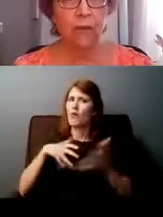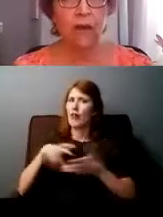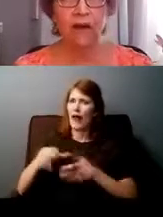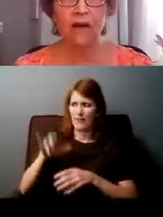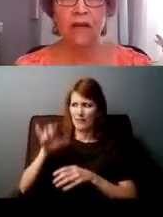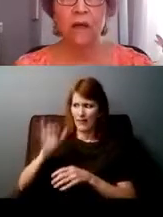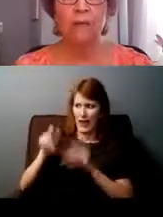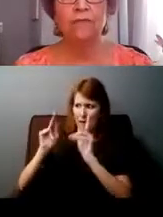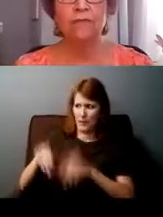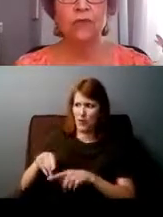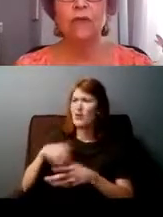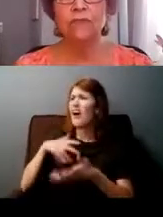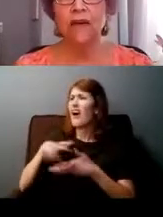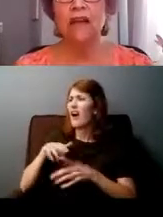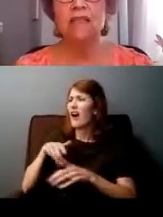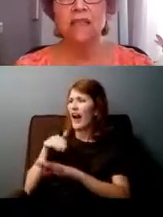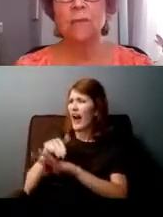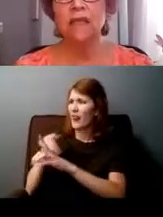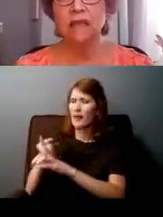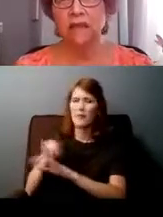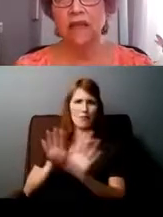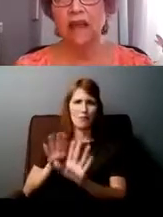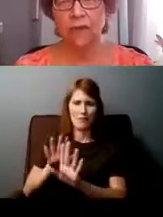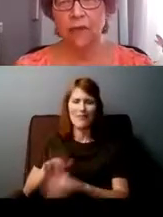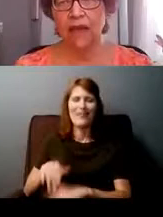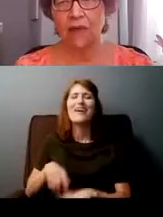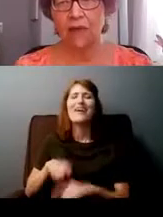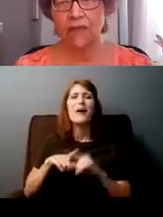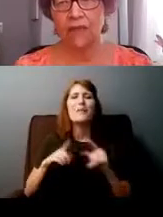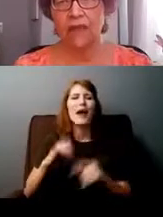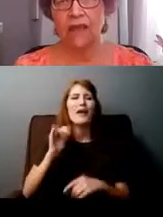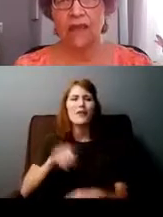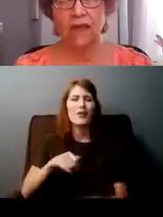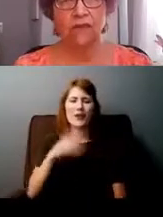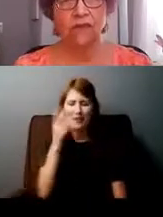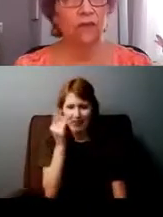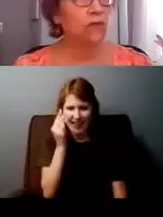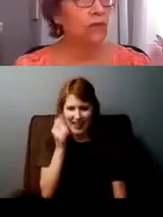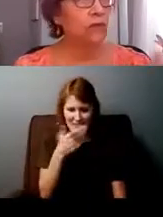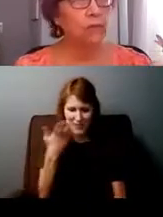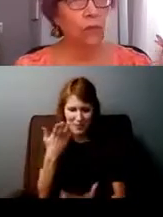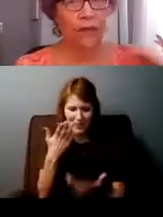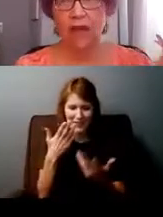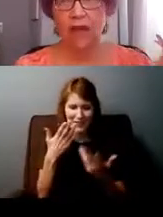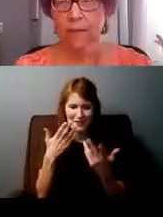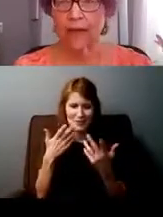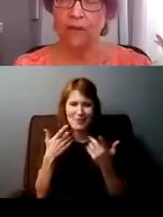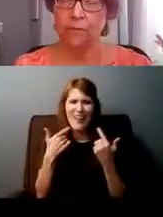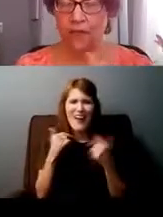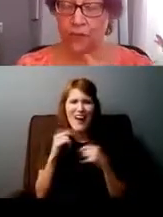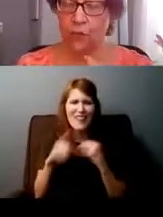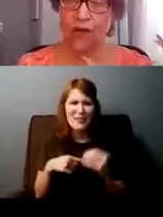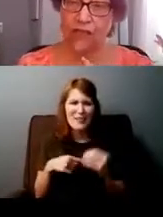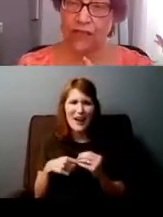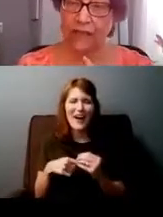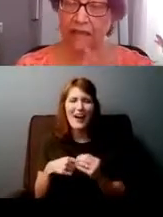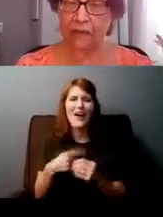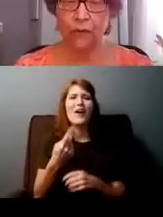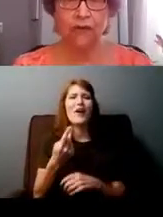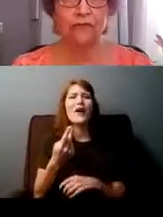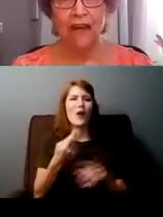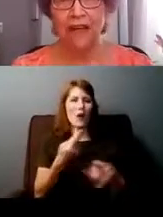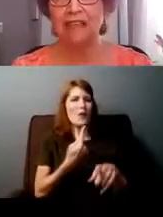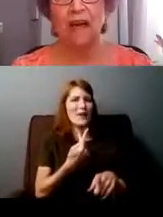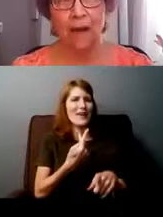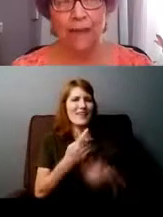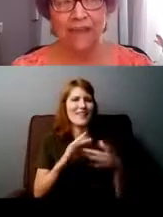get you anywhere. But if you can find something to laugh about, and we talked about binge watching, if you